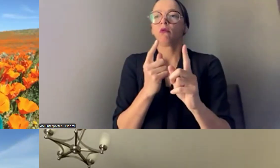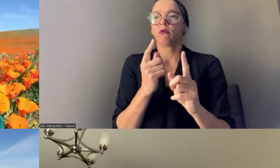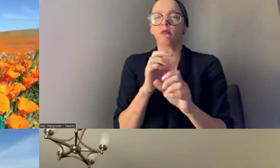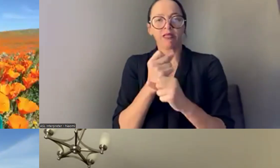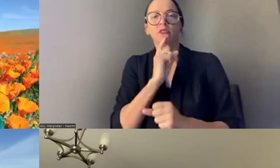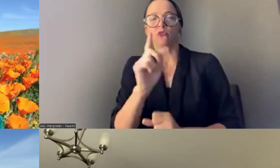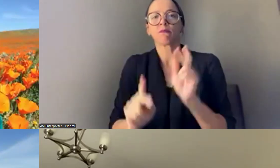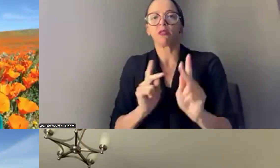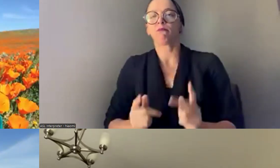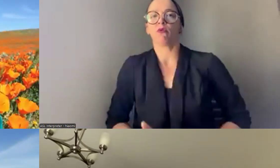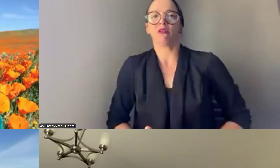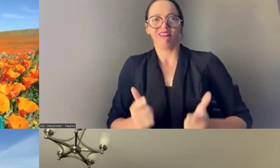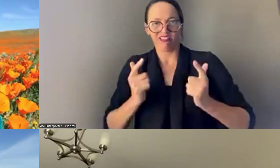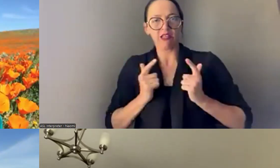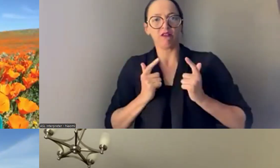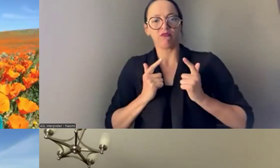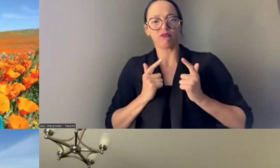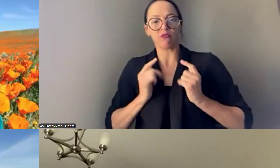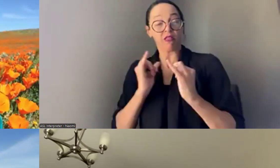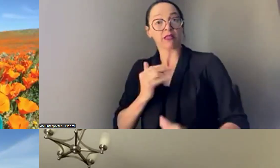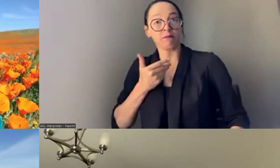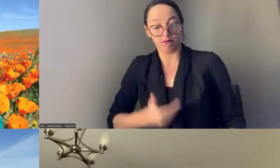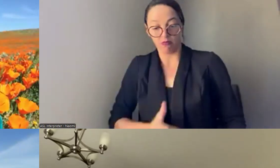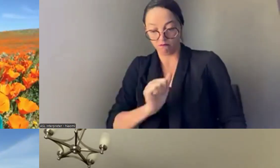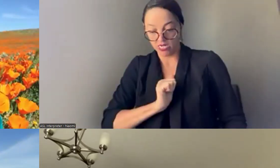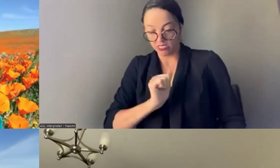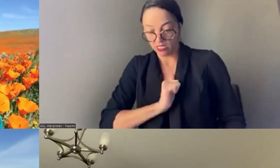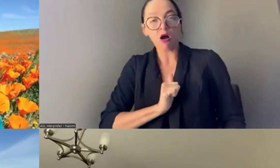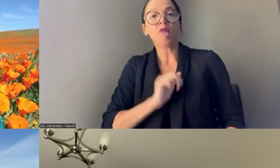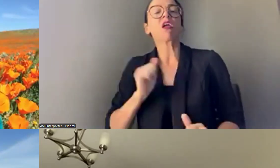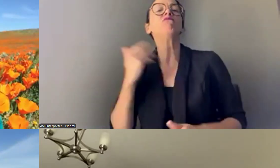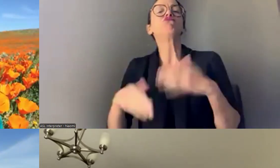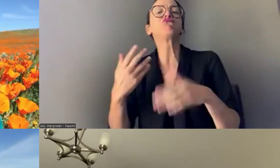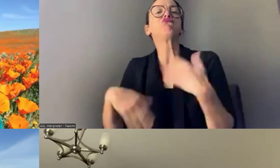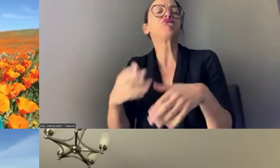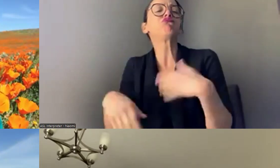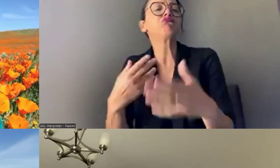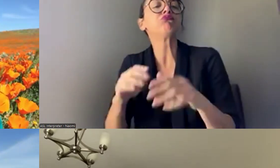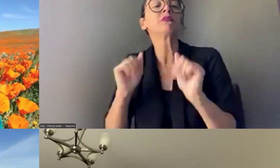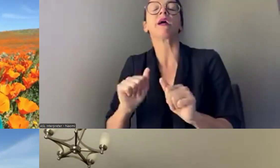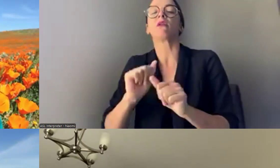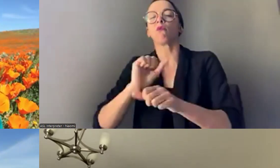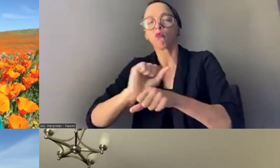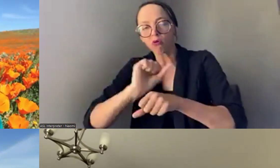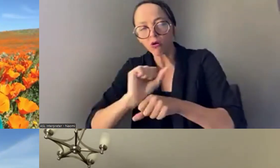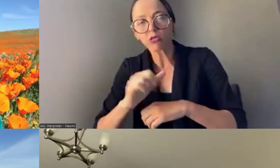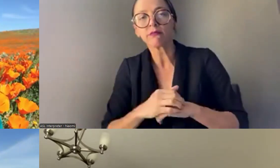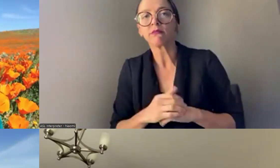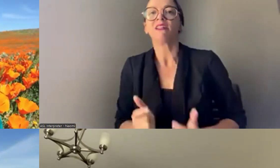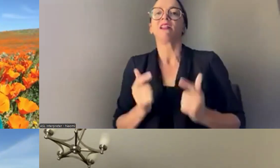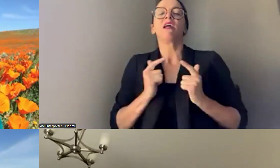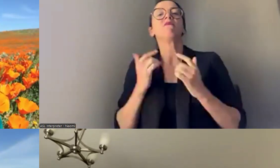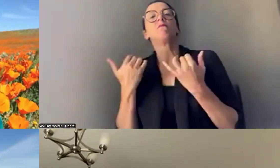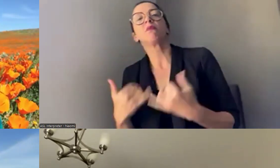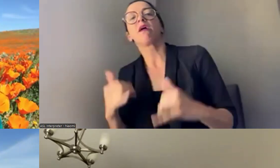disabilities, to be able to live, work, play, recreate, and do everything everyone else does and have the